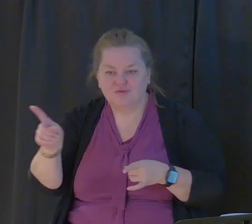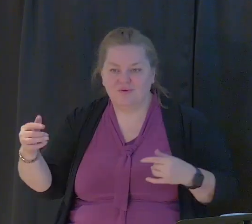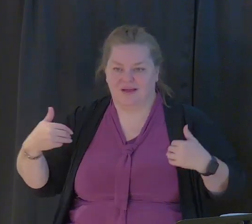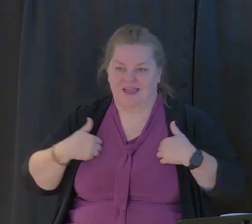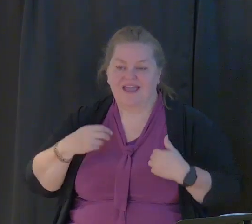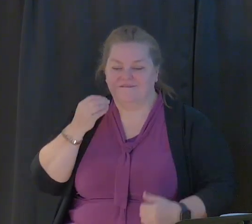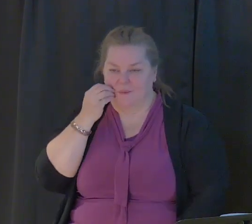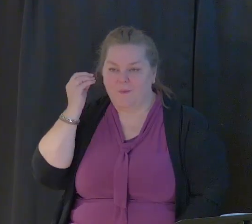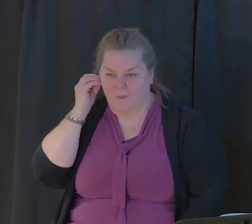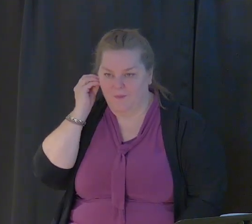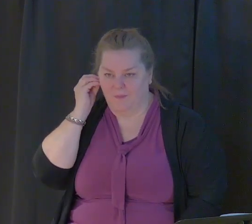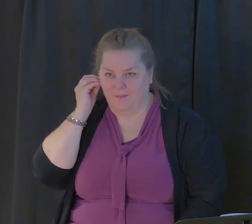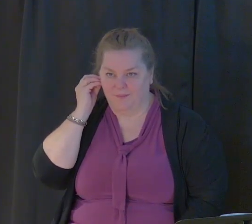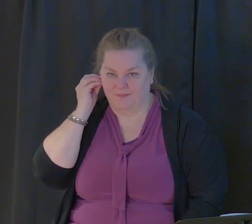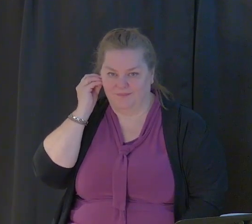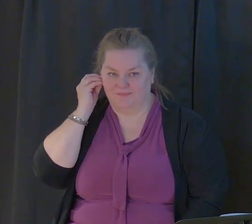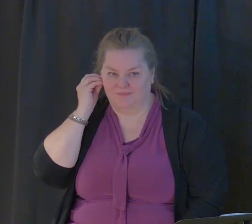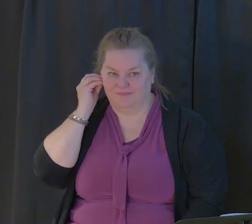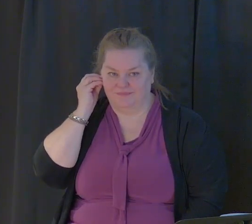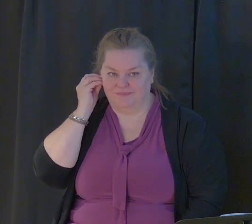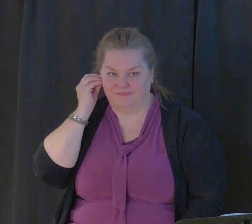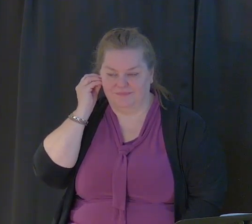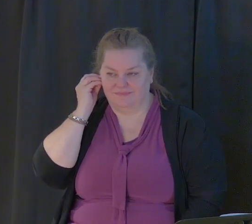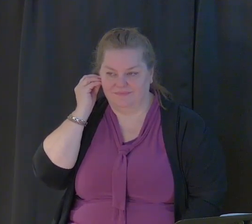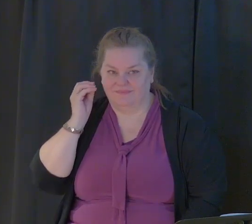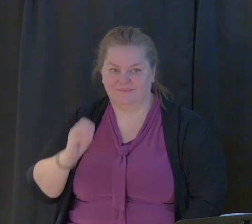And here's the thing about it.